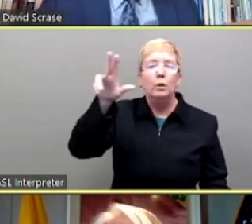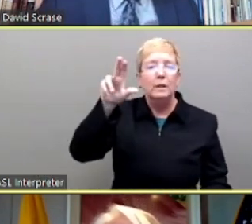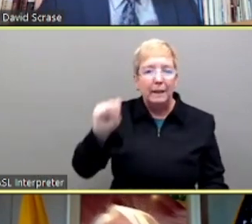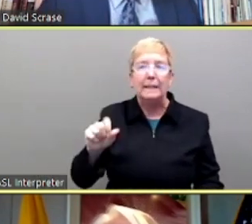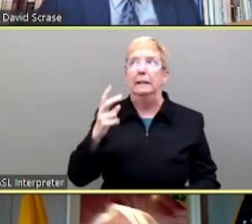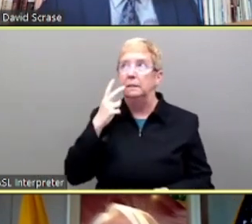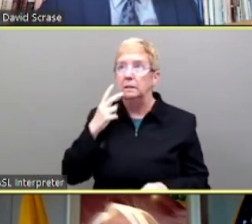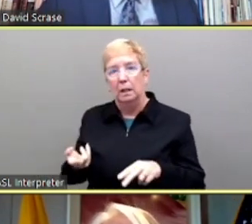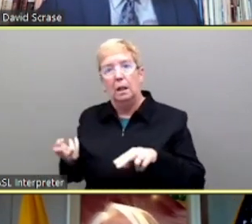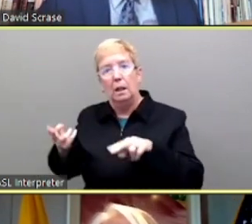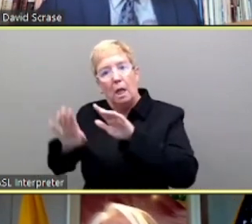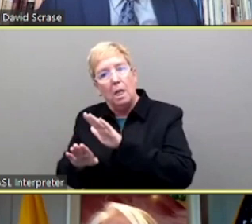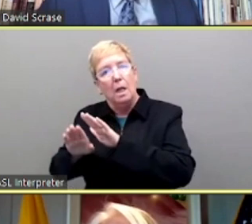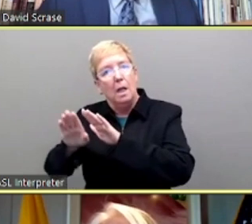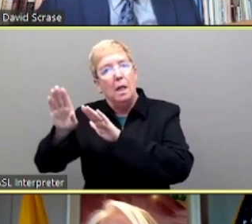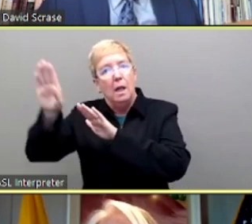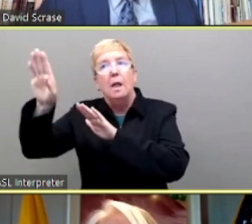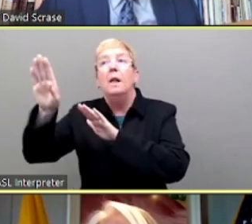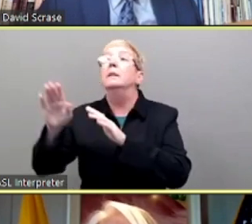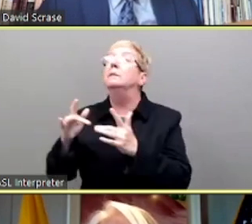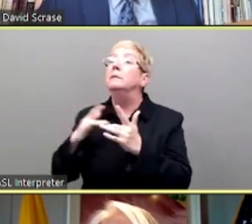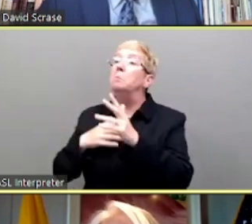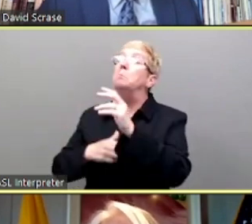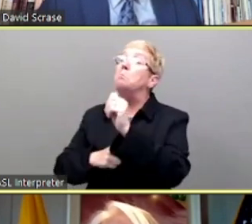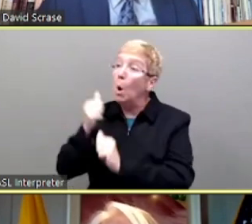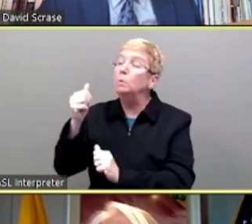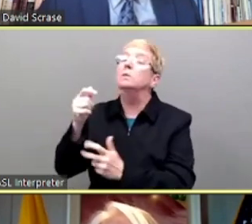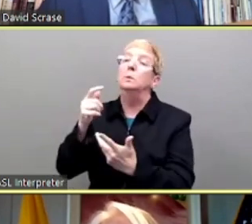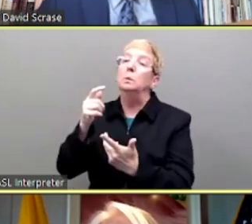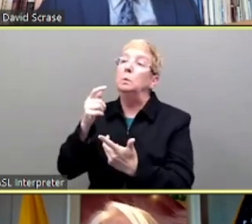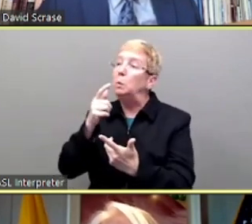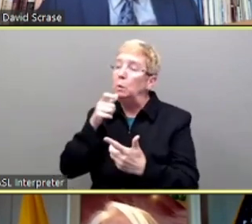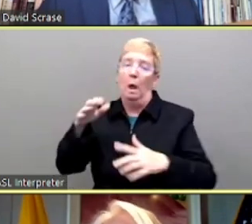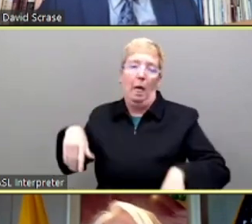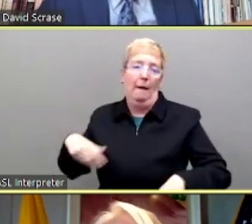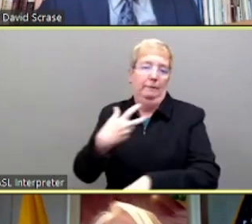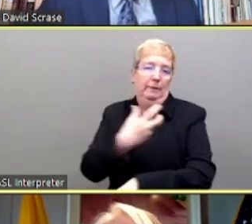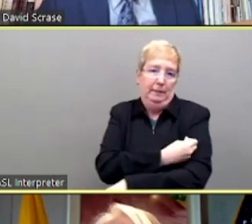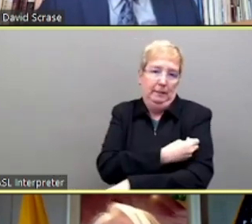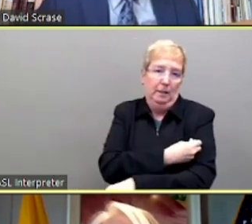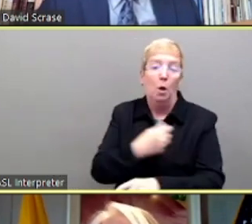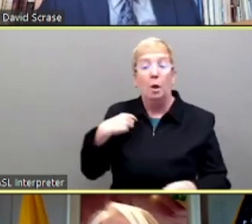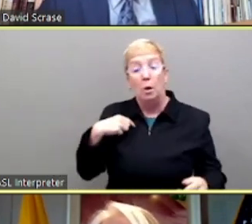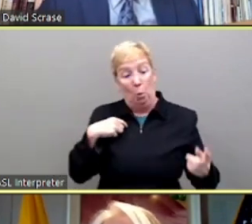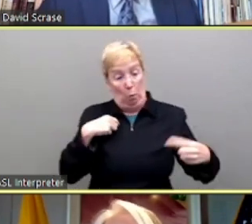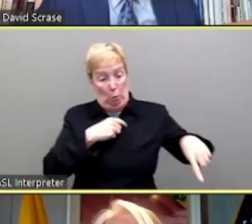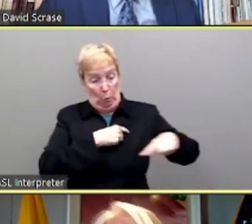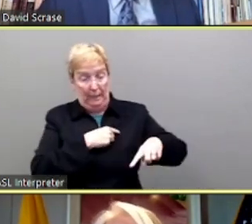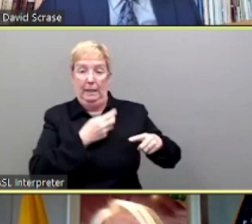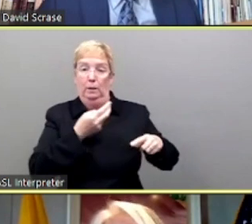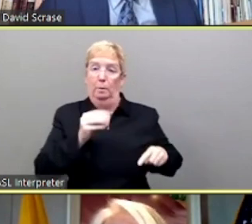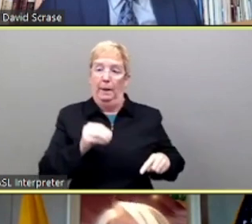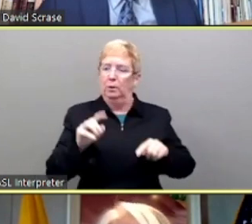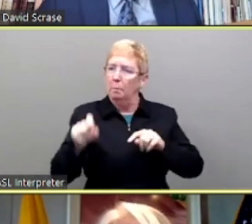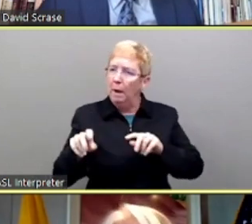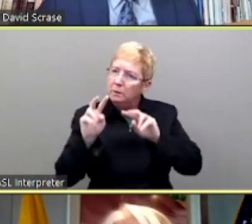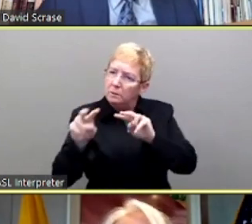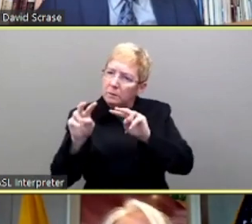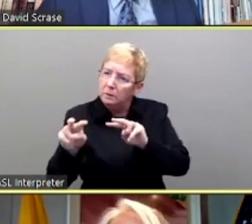surges, and that the 2 large parameters that we must always address are saving